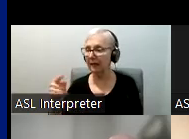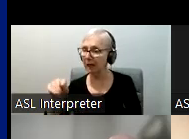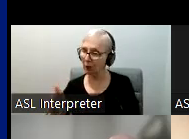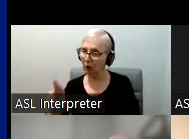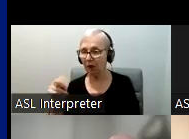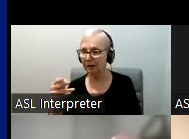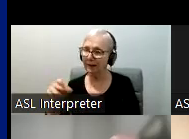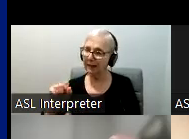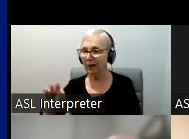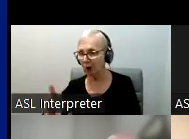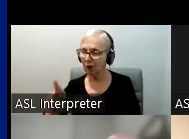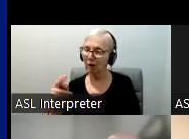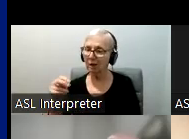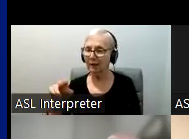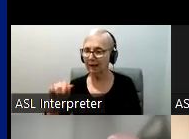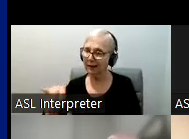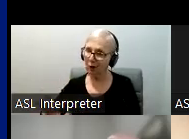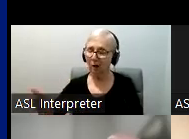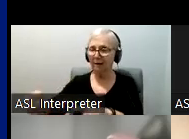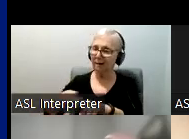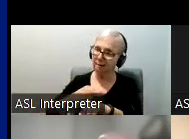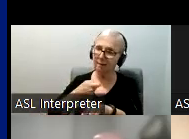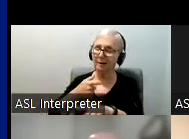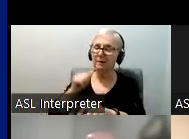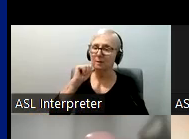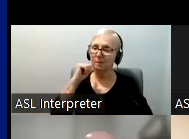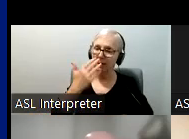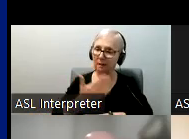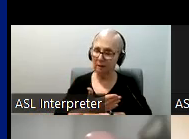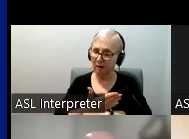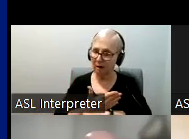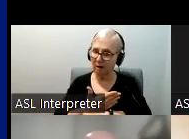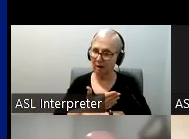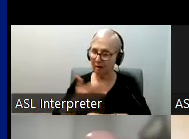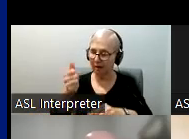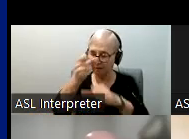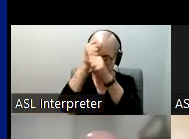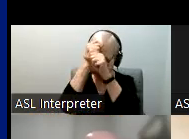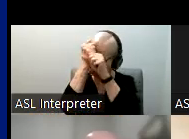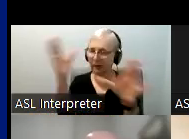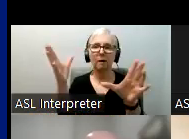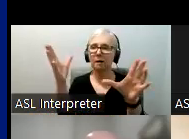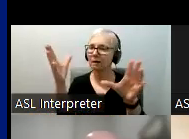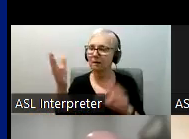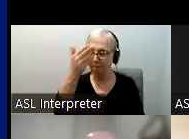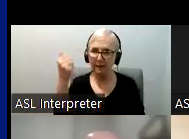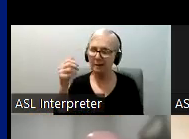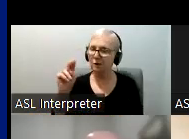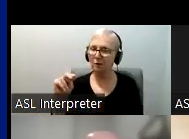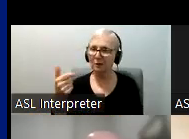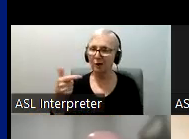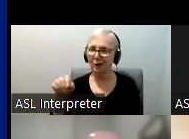actually got a phone call from a school because my daughter lost her mind because she was called nigger in